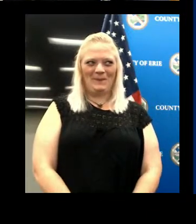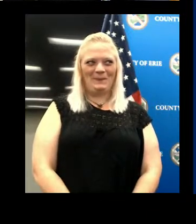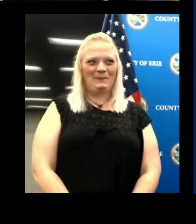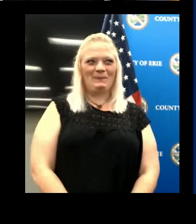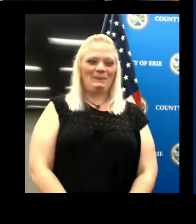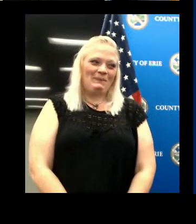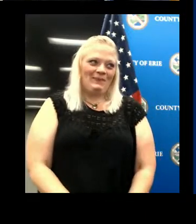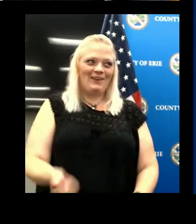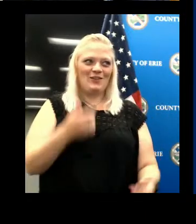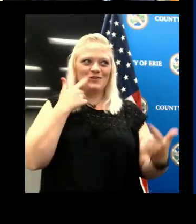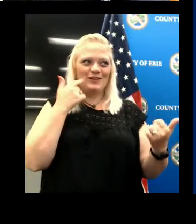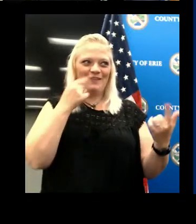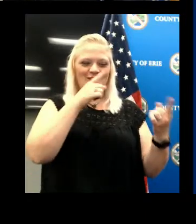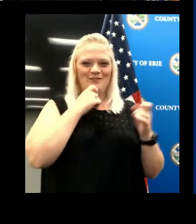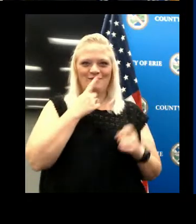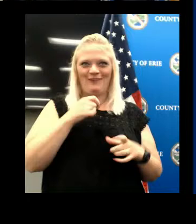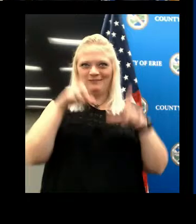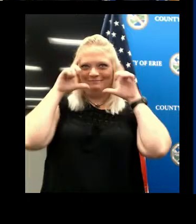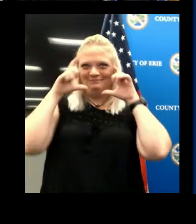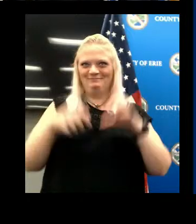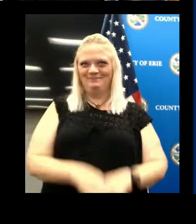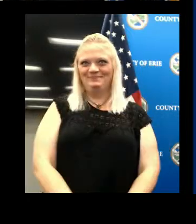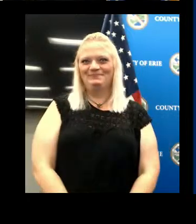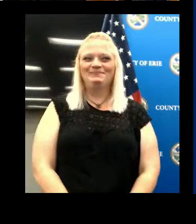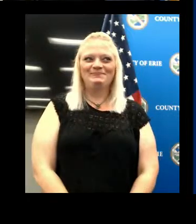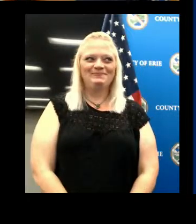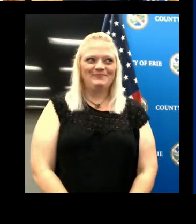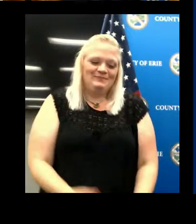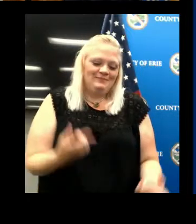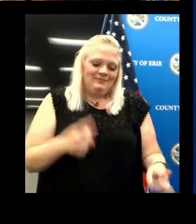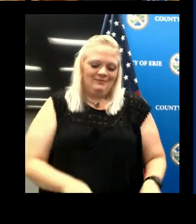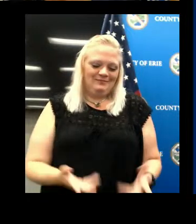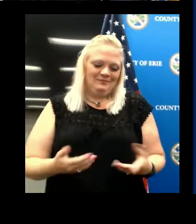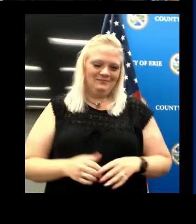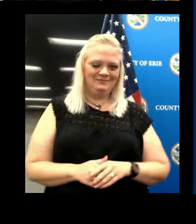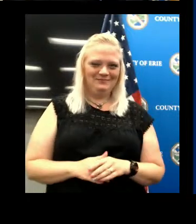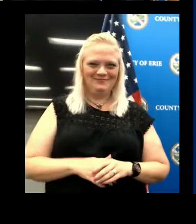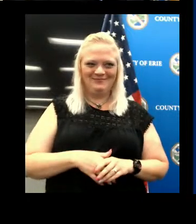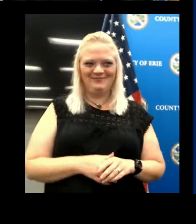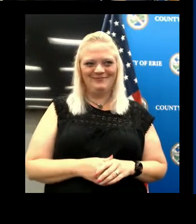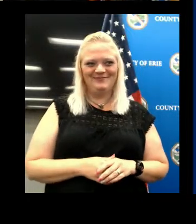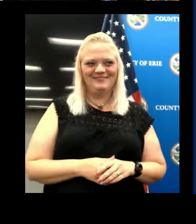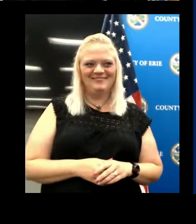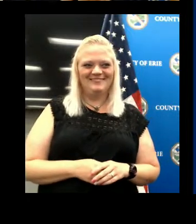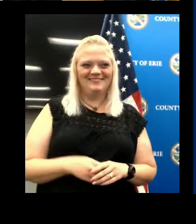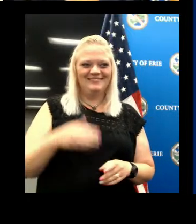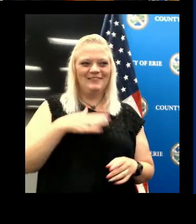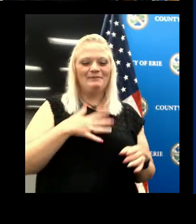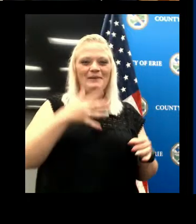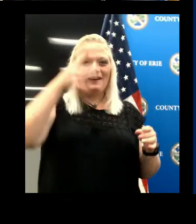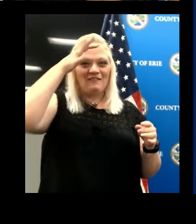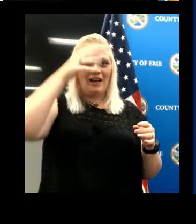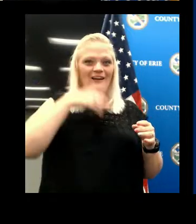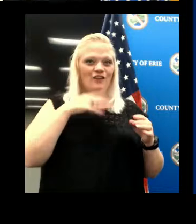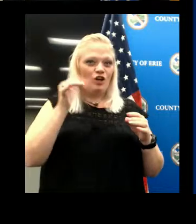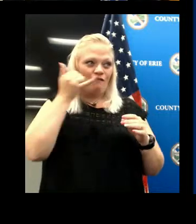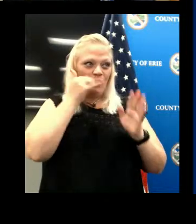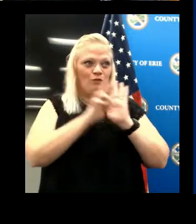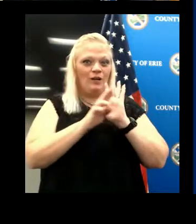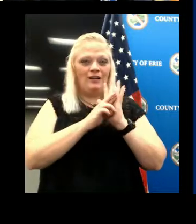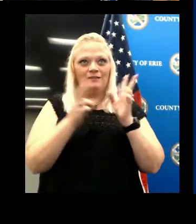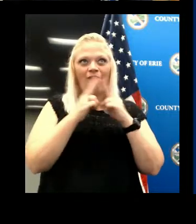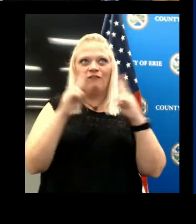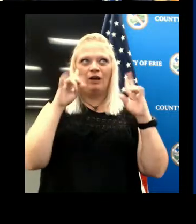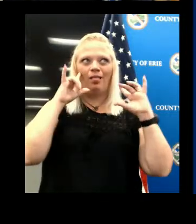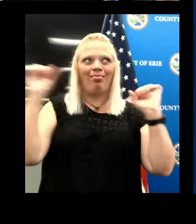Others are laughing. He's just turned red. That's what happens. My father's ringer, though, is very loud.